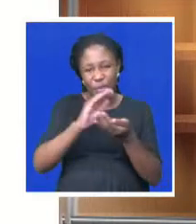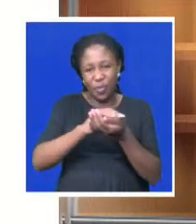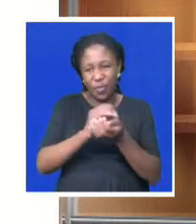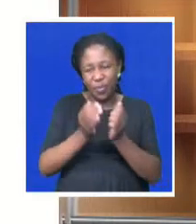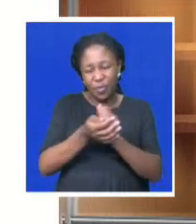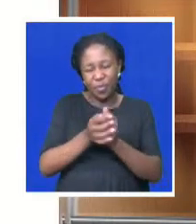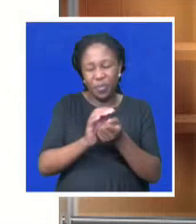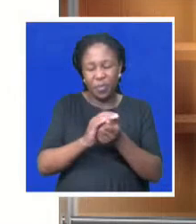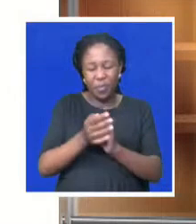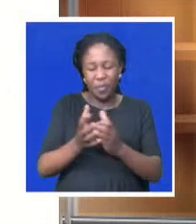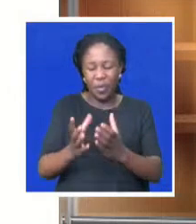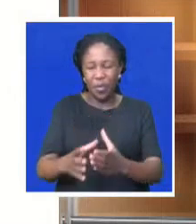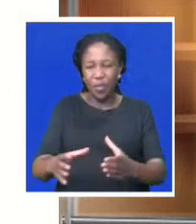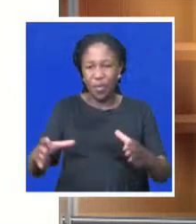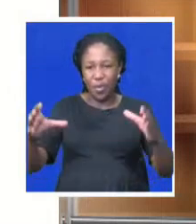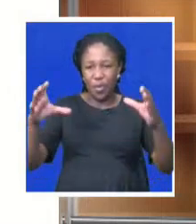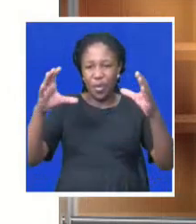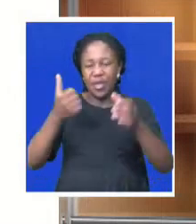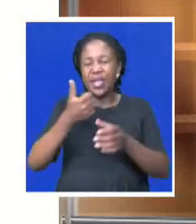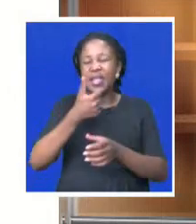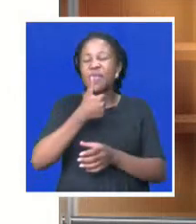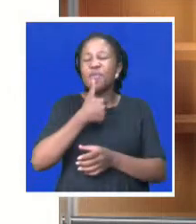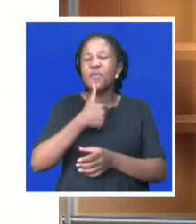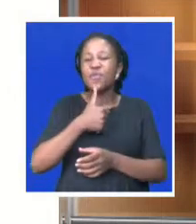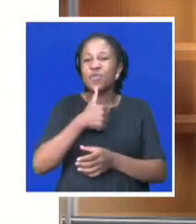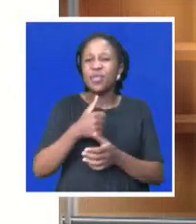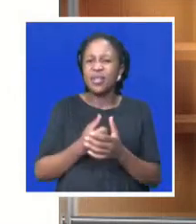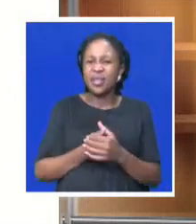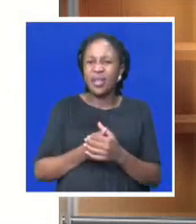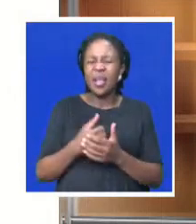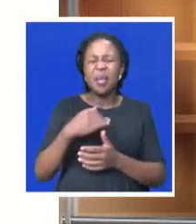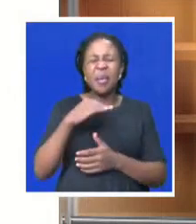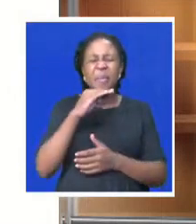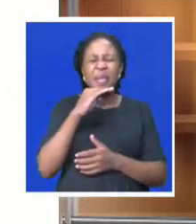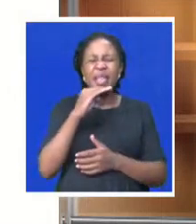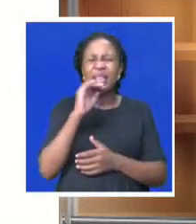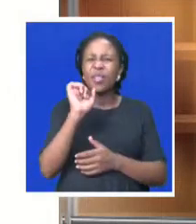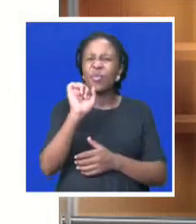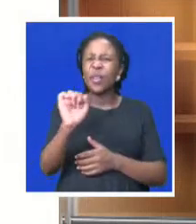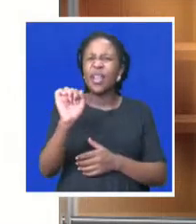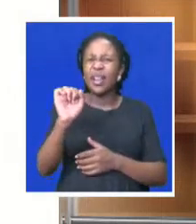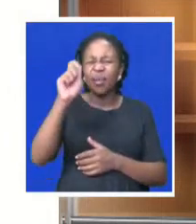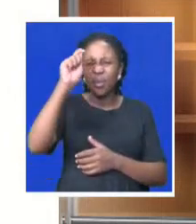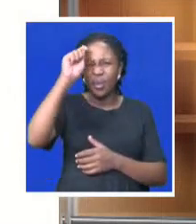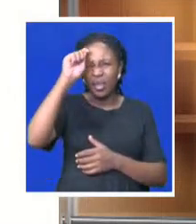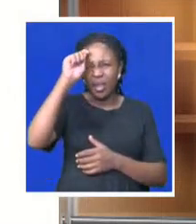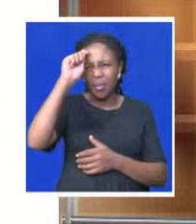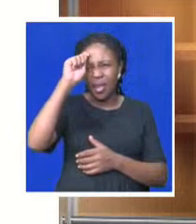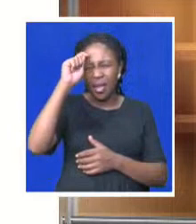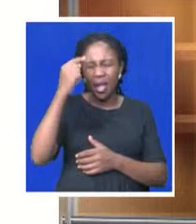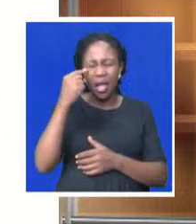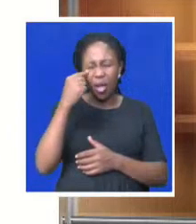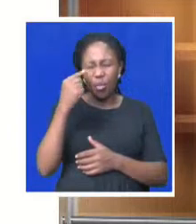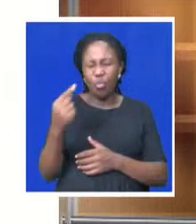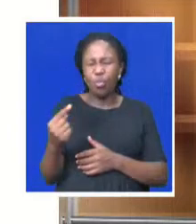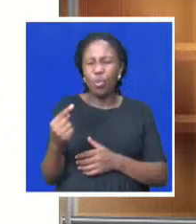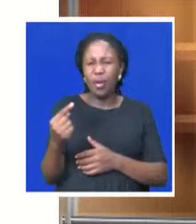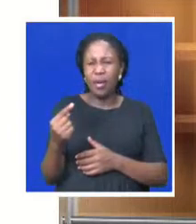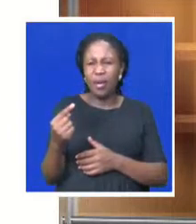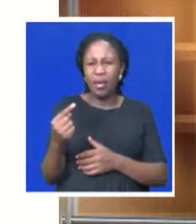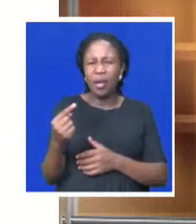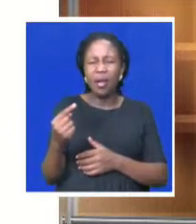used. This appeals to the sense of sight, because now we know that these clay pots were not just